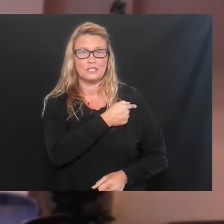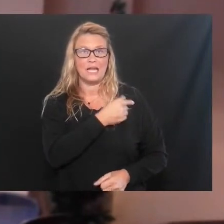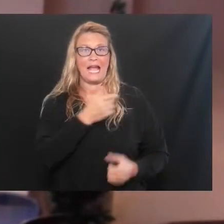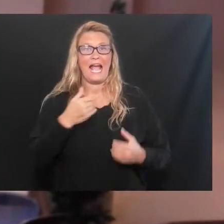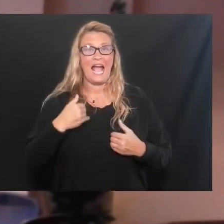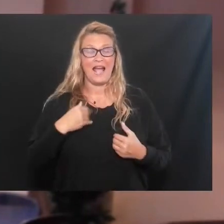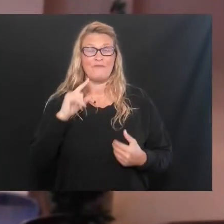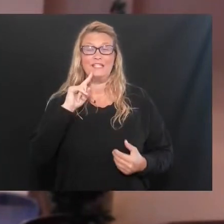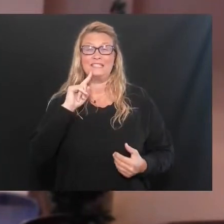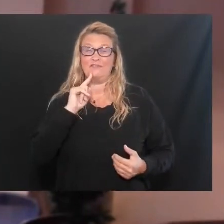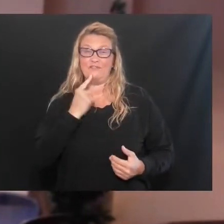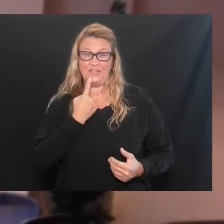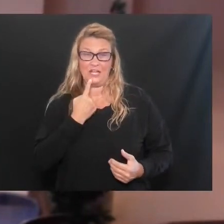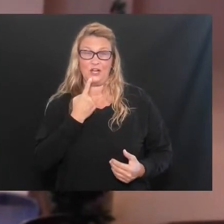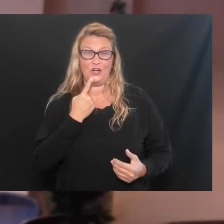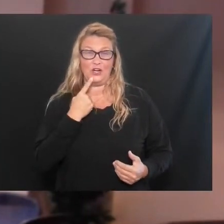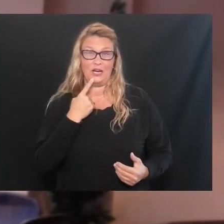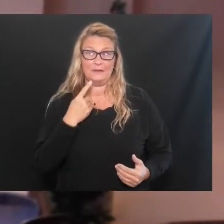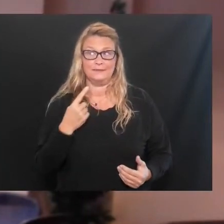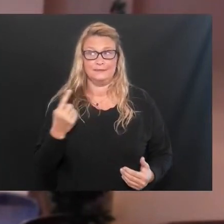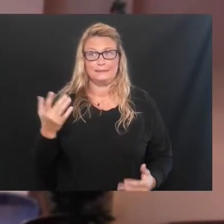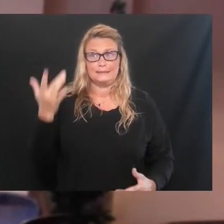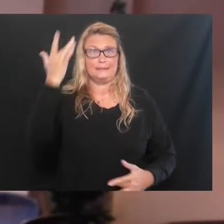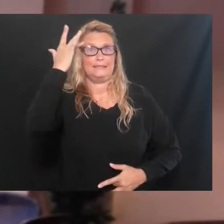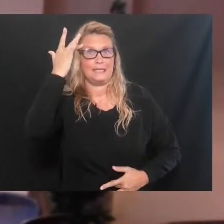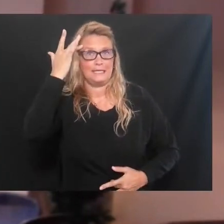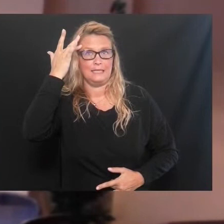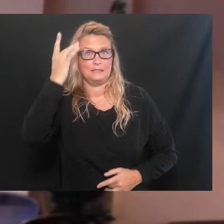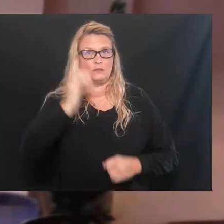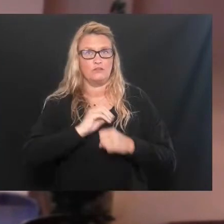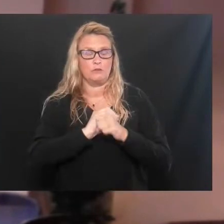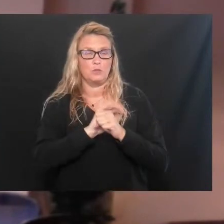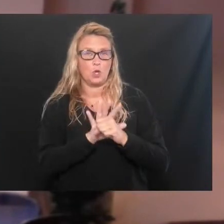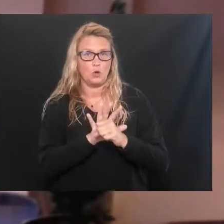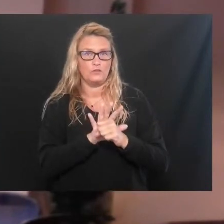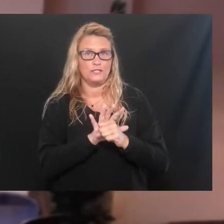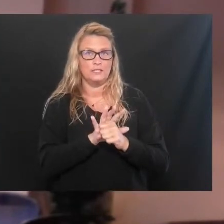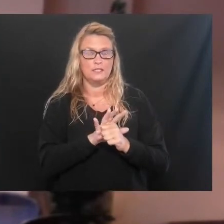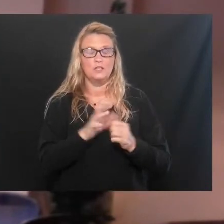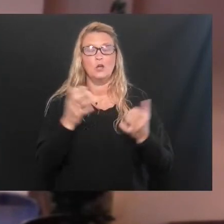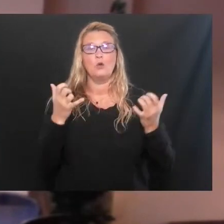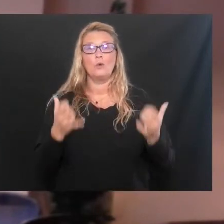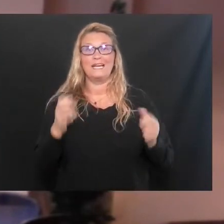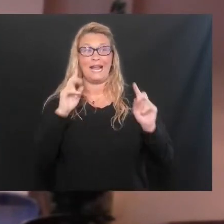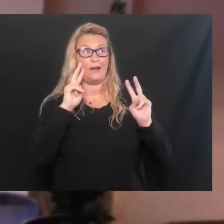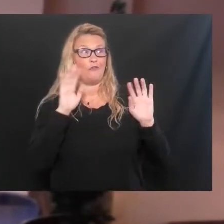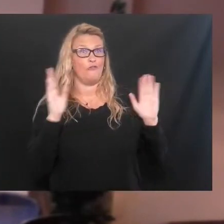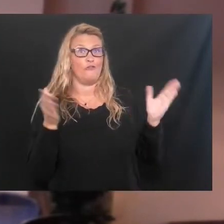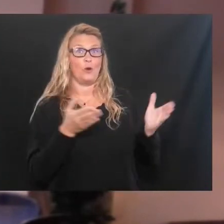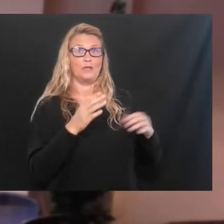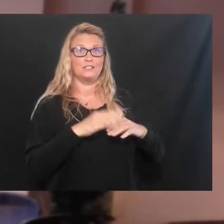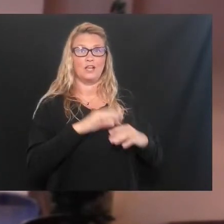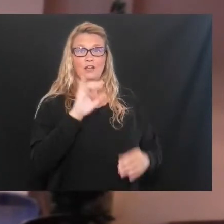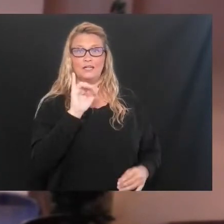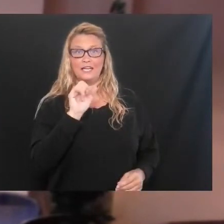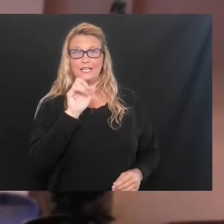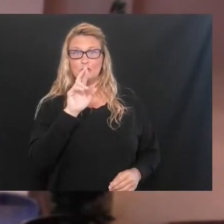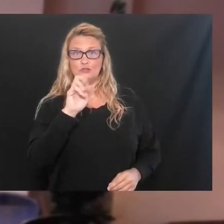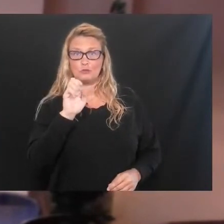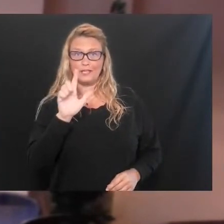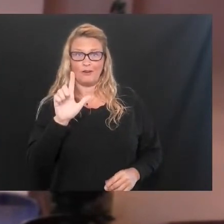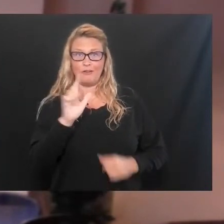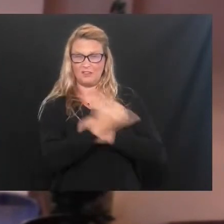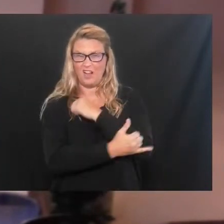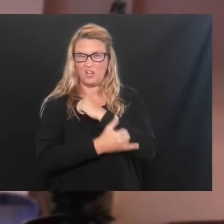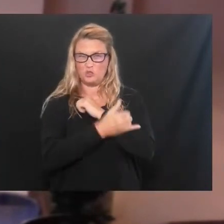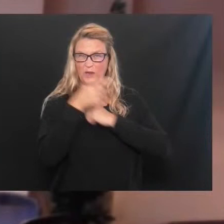severe consequences. But as we are seeing from the country of Israel, that is the most vaccinated large country